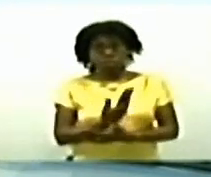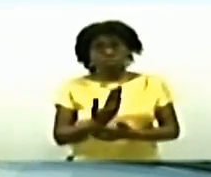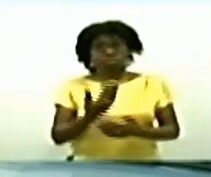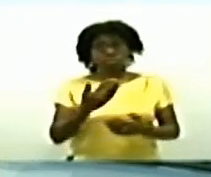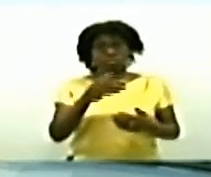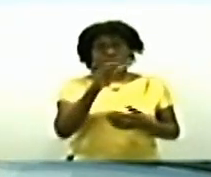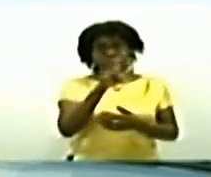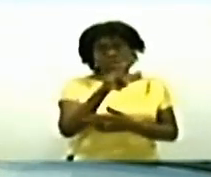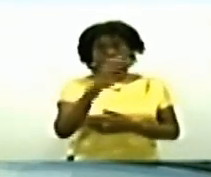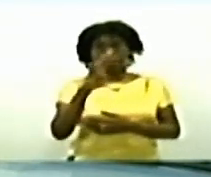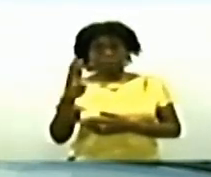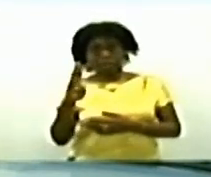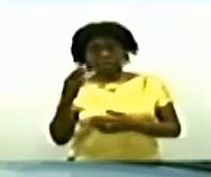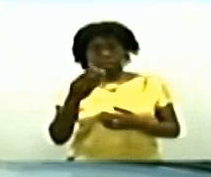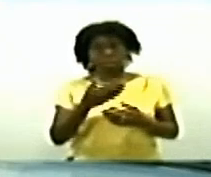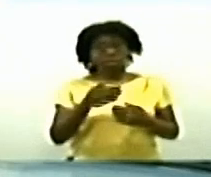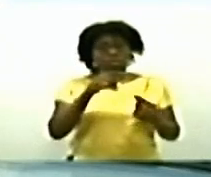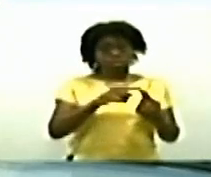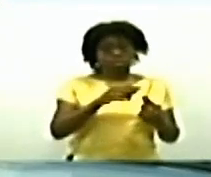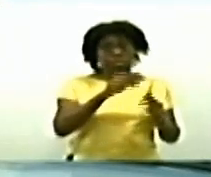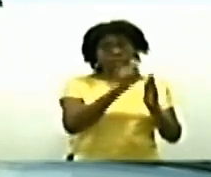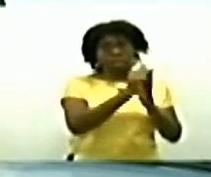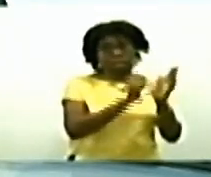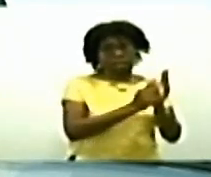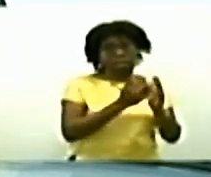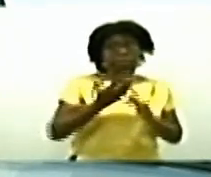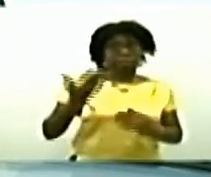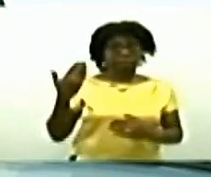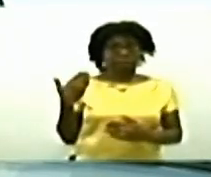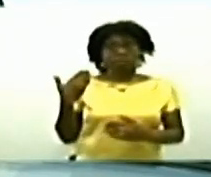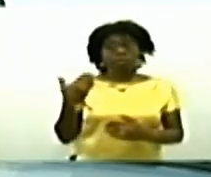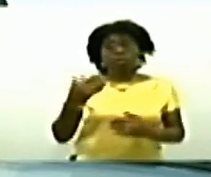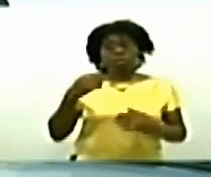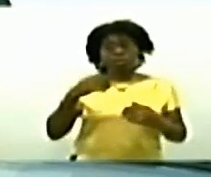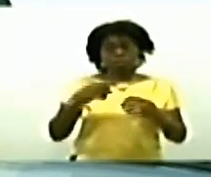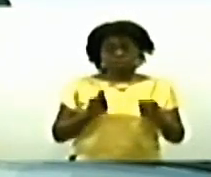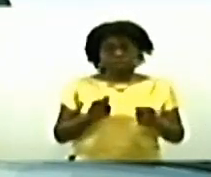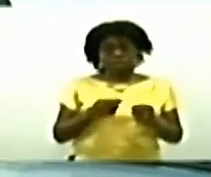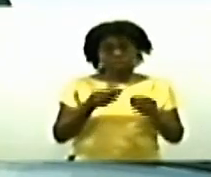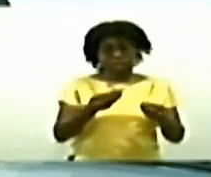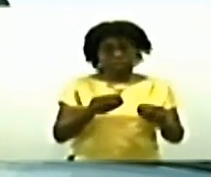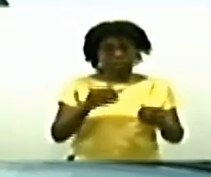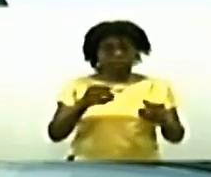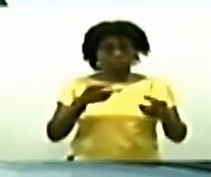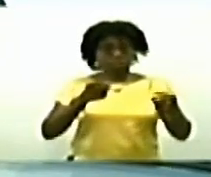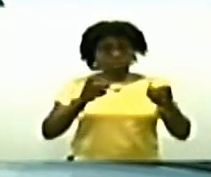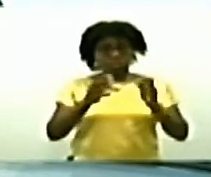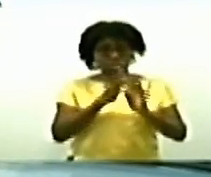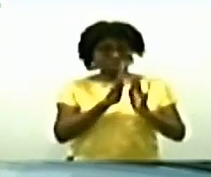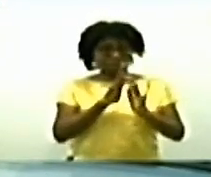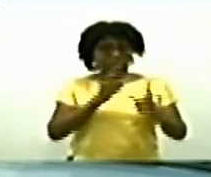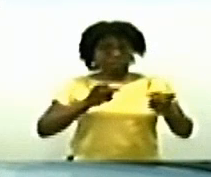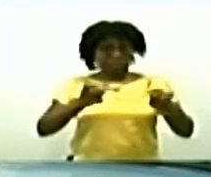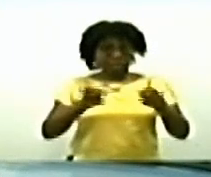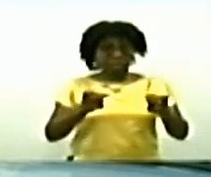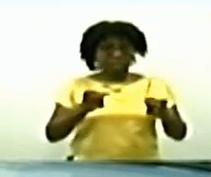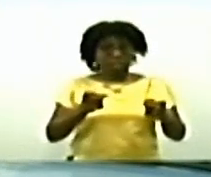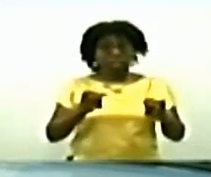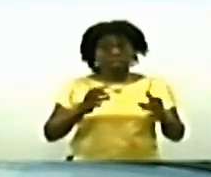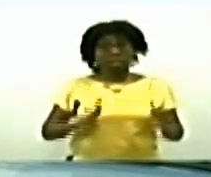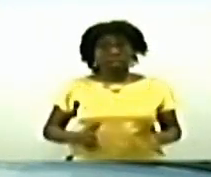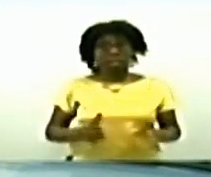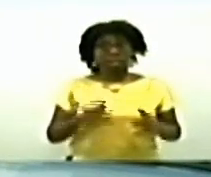to the Principal Act, which establishes the position of traffic wardens to provide for qualifications,